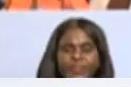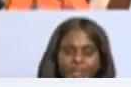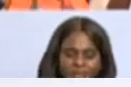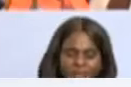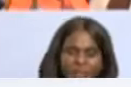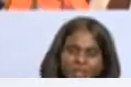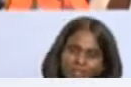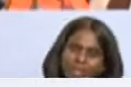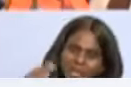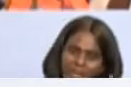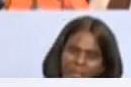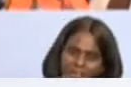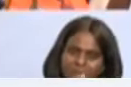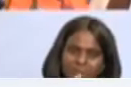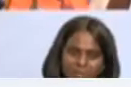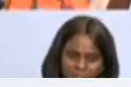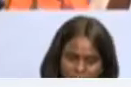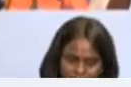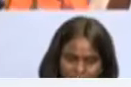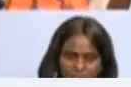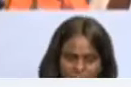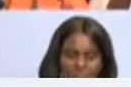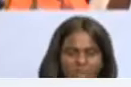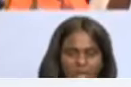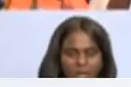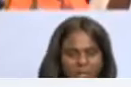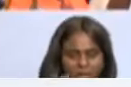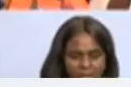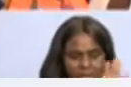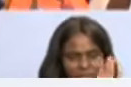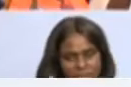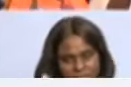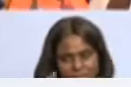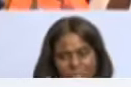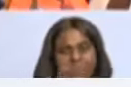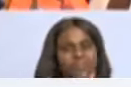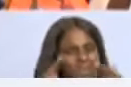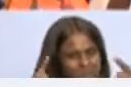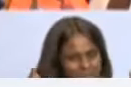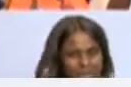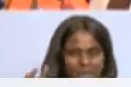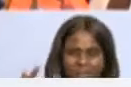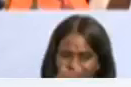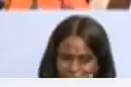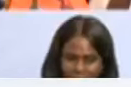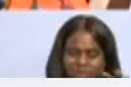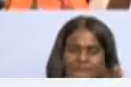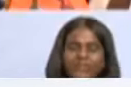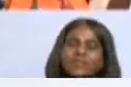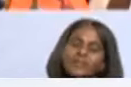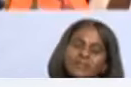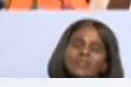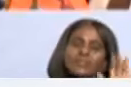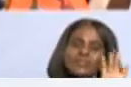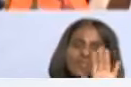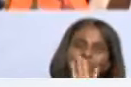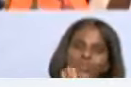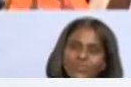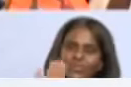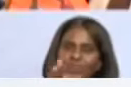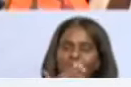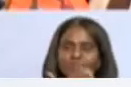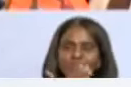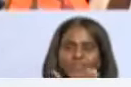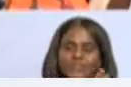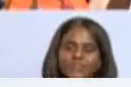again, sport has once again proven itself to be the greatest unifier of our nation, showcasing its potential